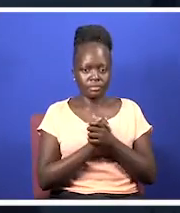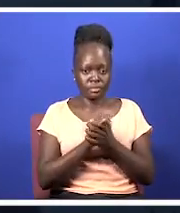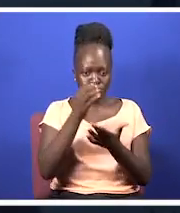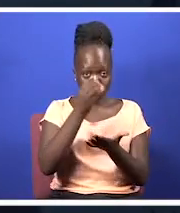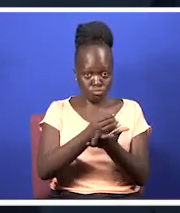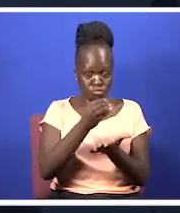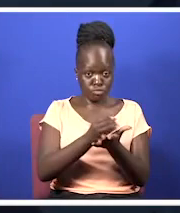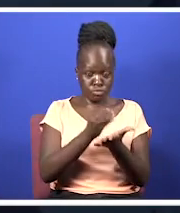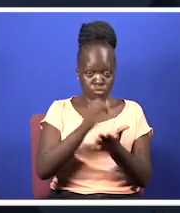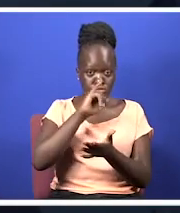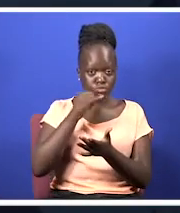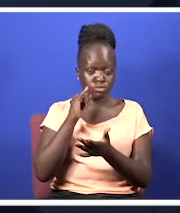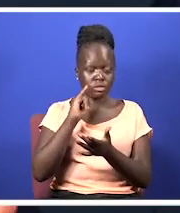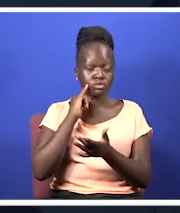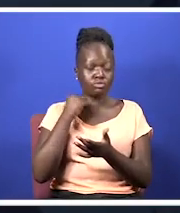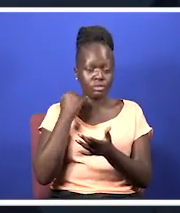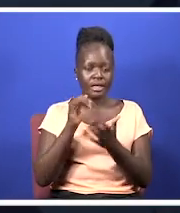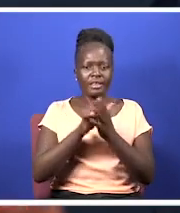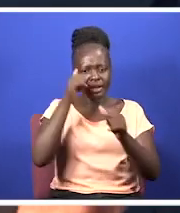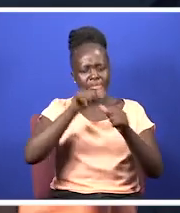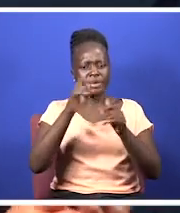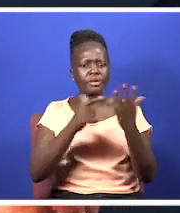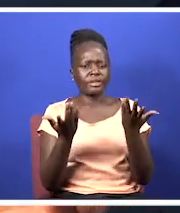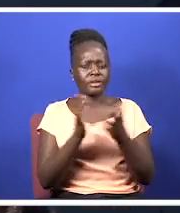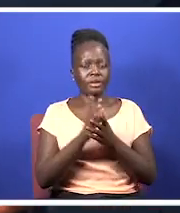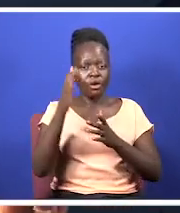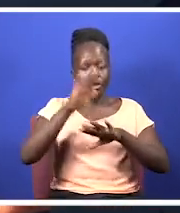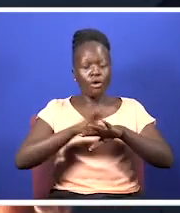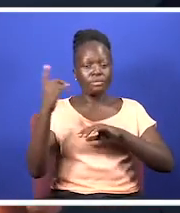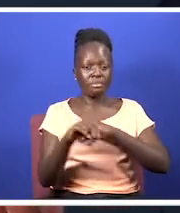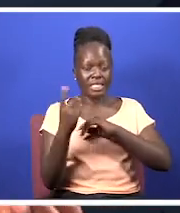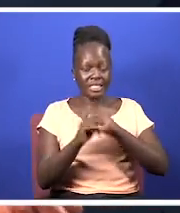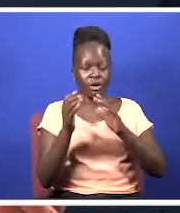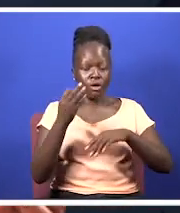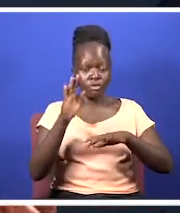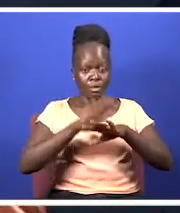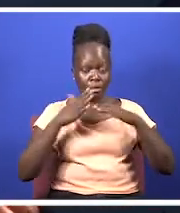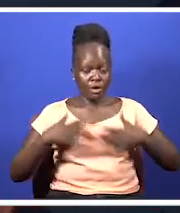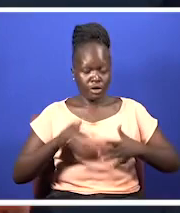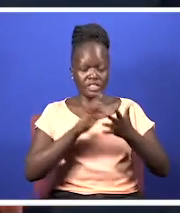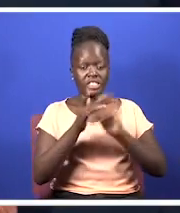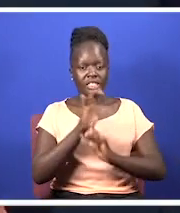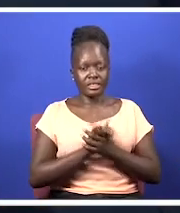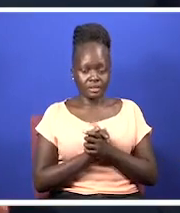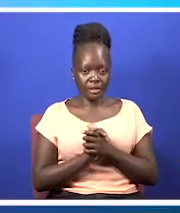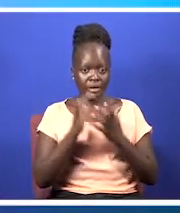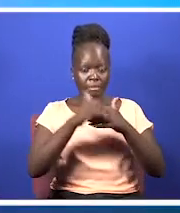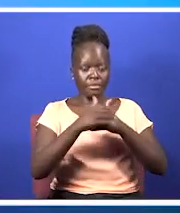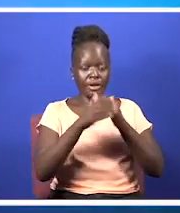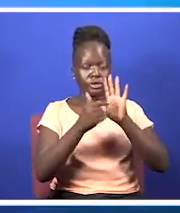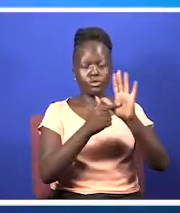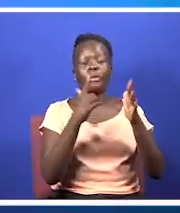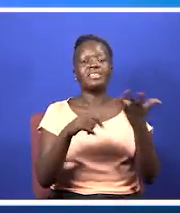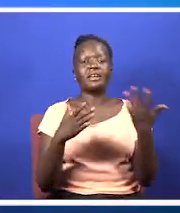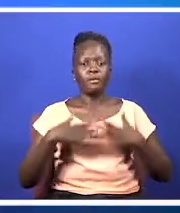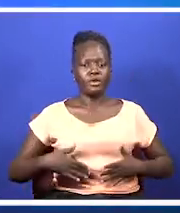and juice that reminds us of the beating on the body of Jesus. The bread signifies the